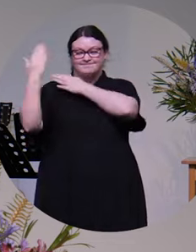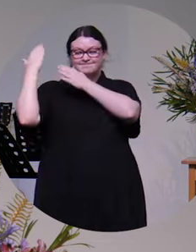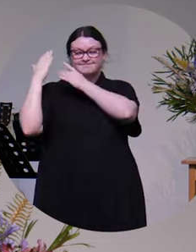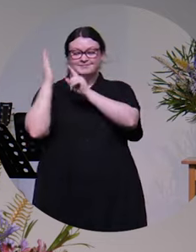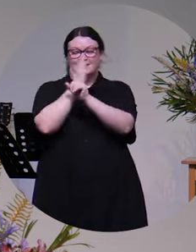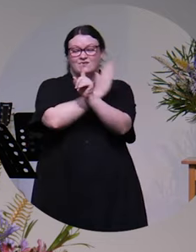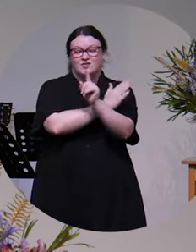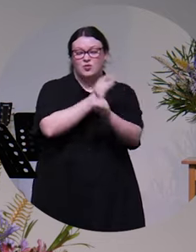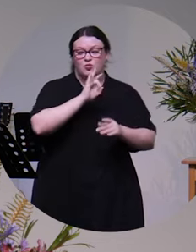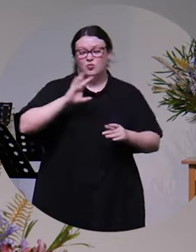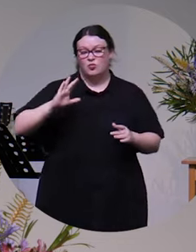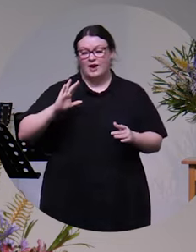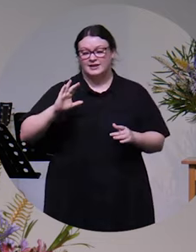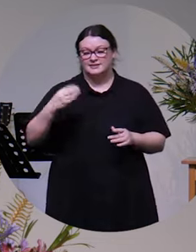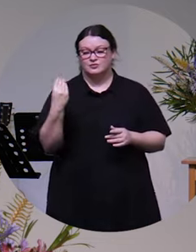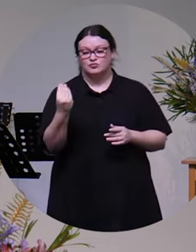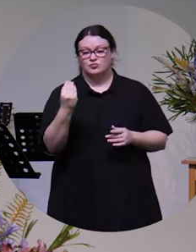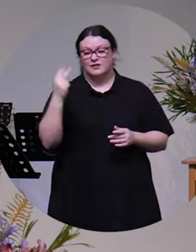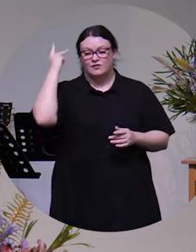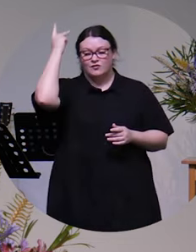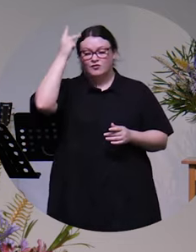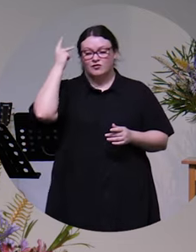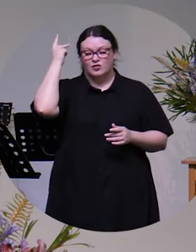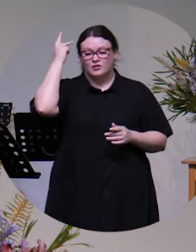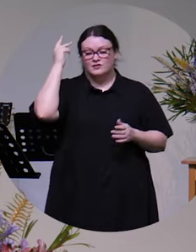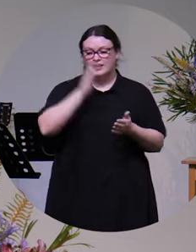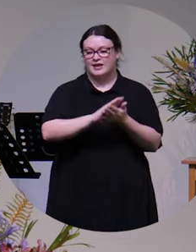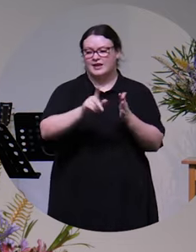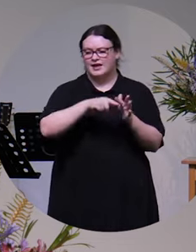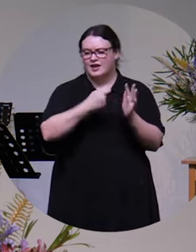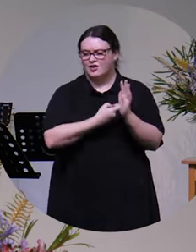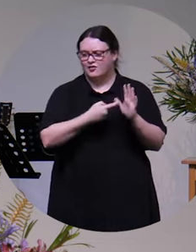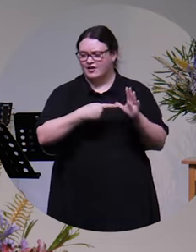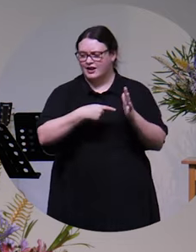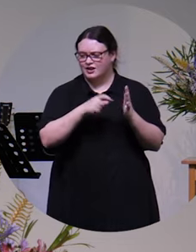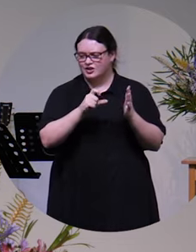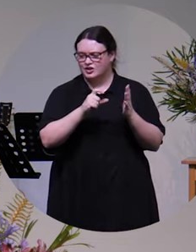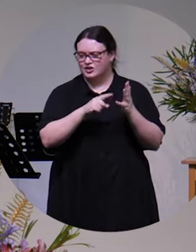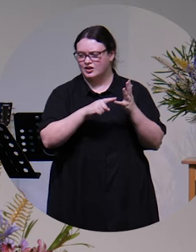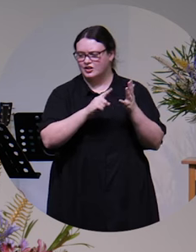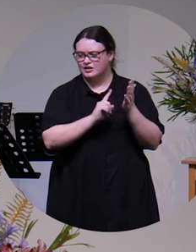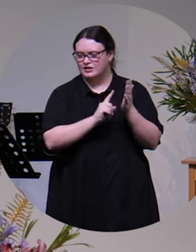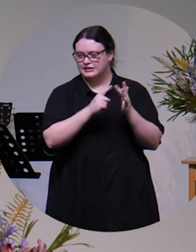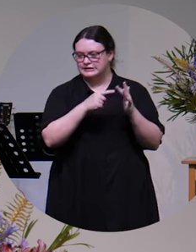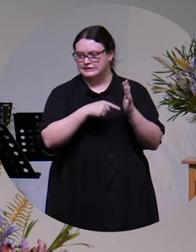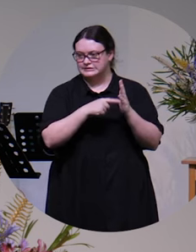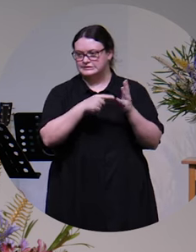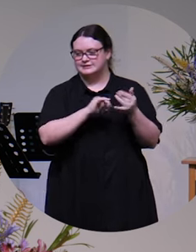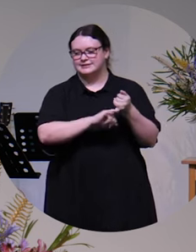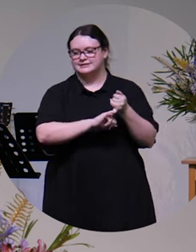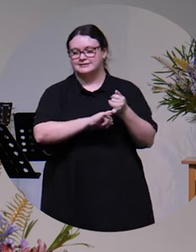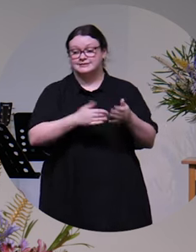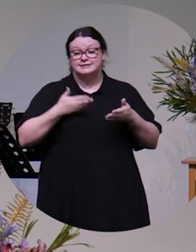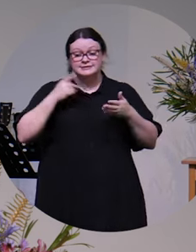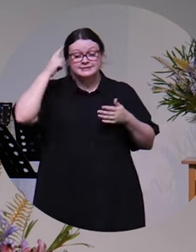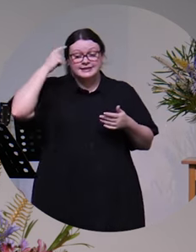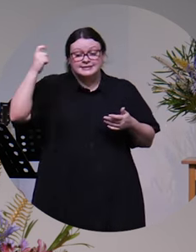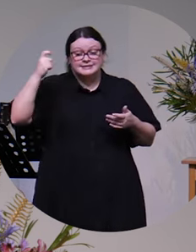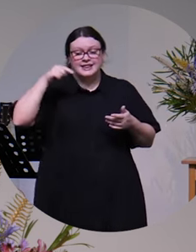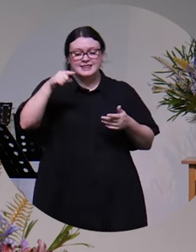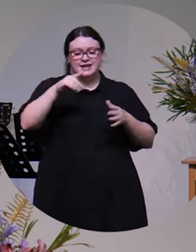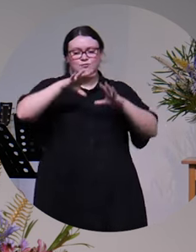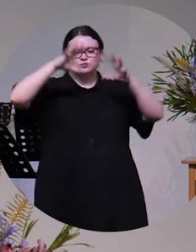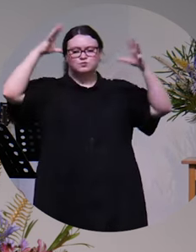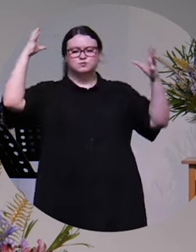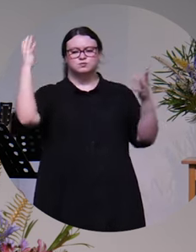This was developed further by a Jewish philosopher called Philo, who lived about 100 years before Jesus. Philo suggested that